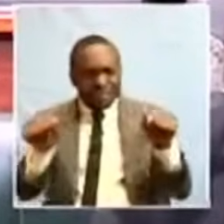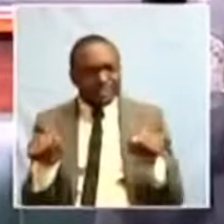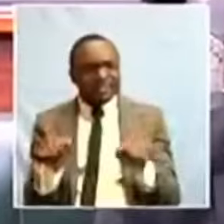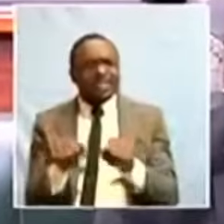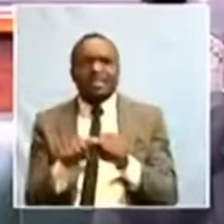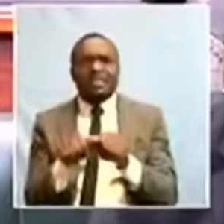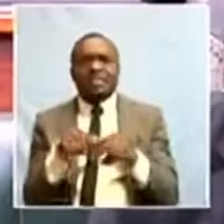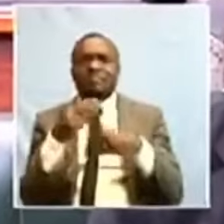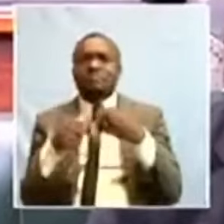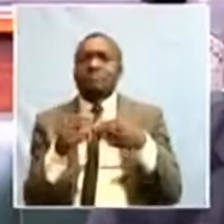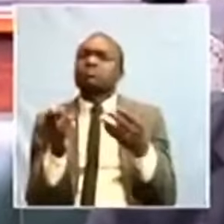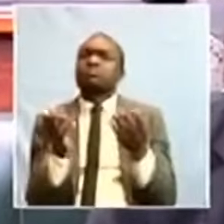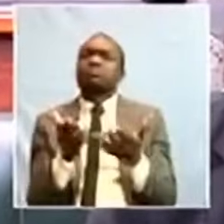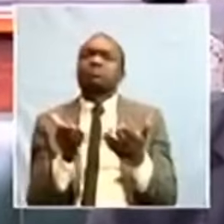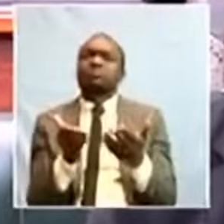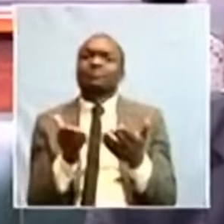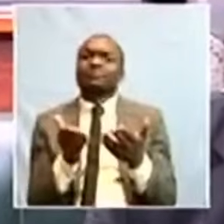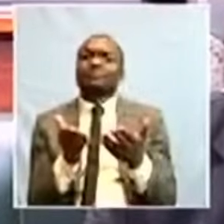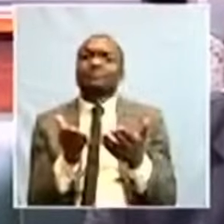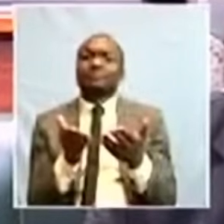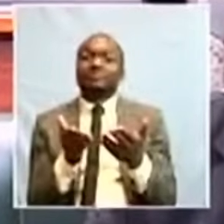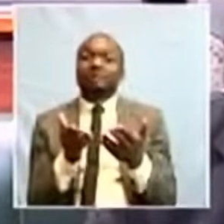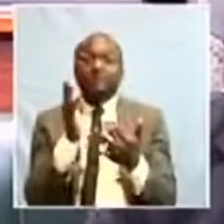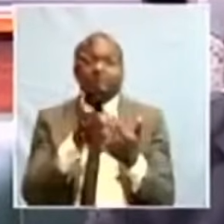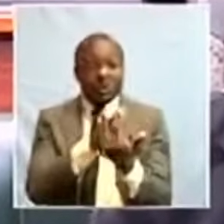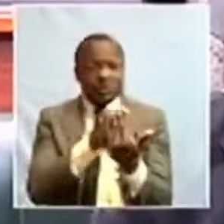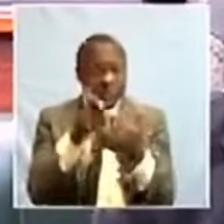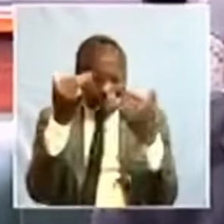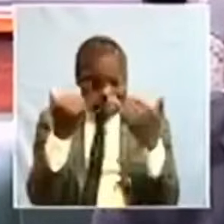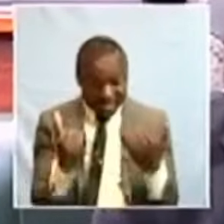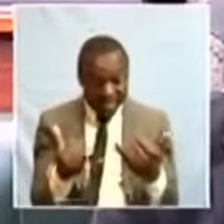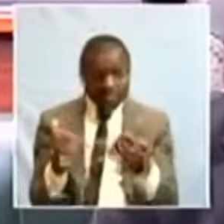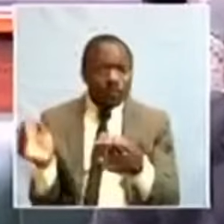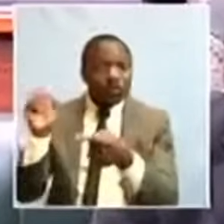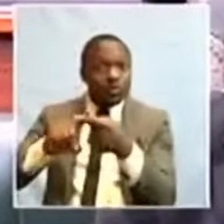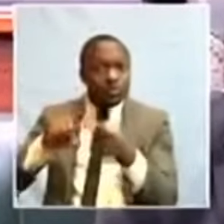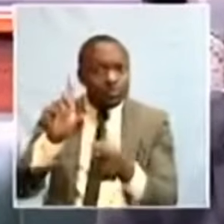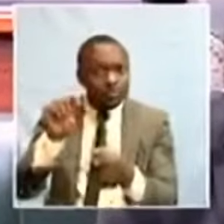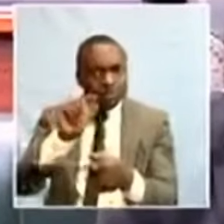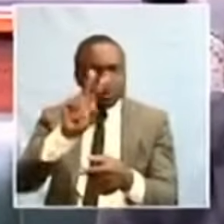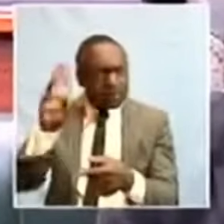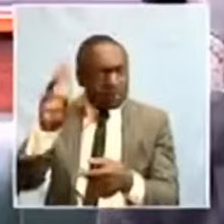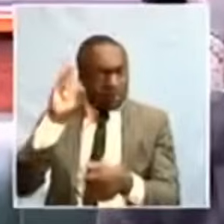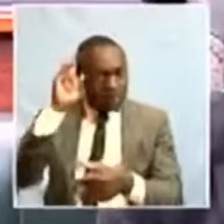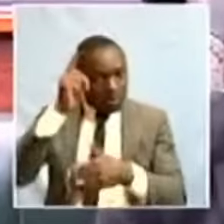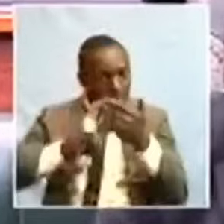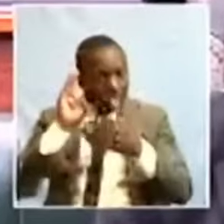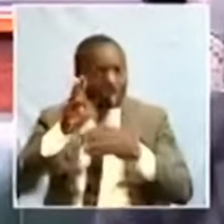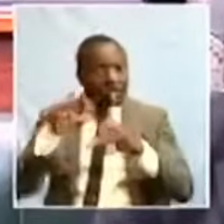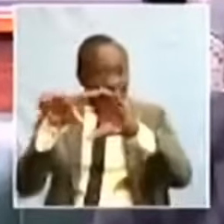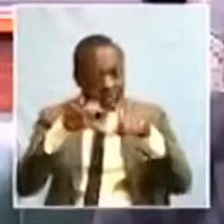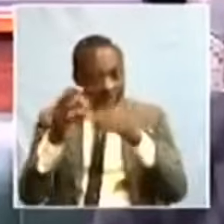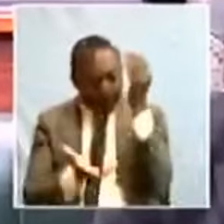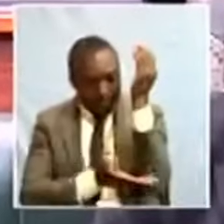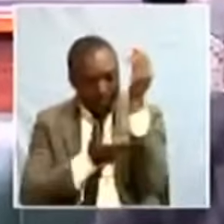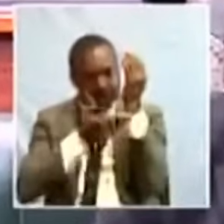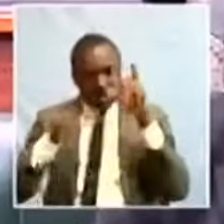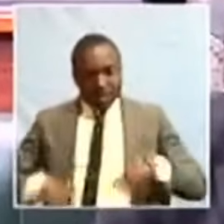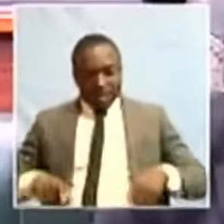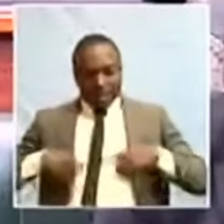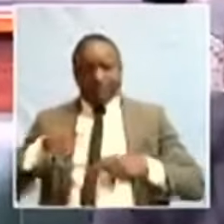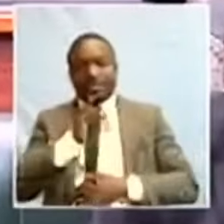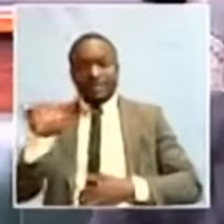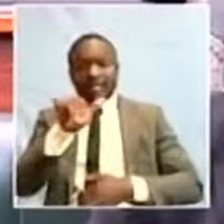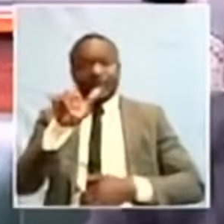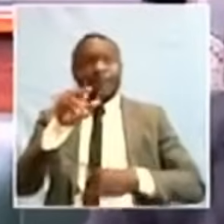loses meaning. Between now and 2026, what are we going to do to improve the living standards of